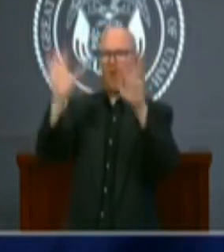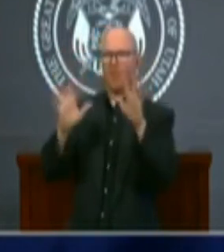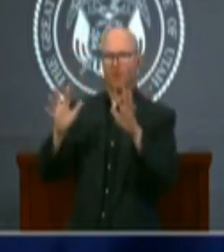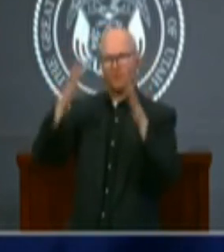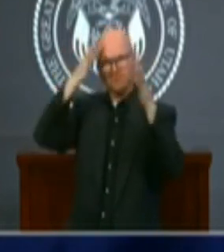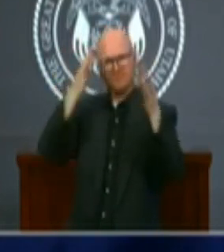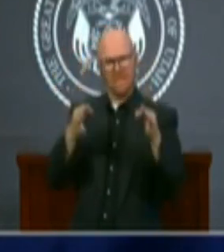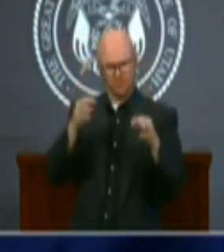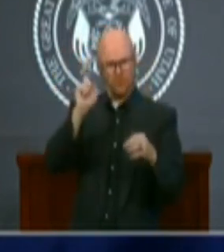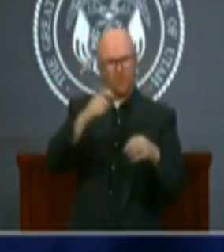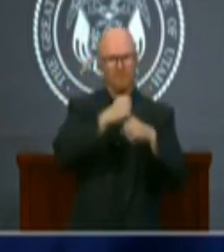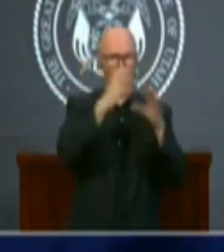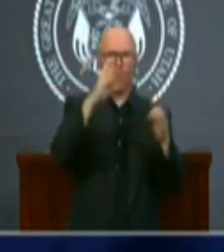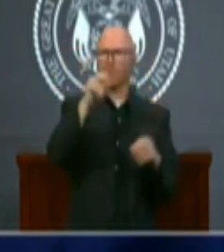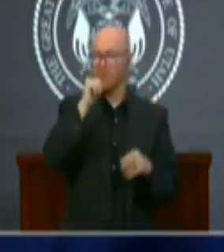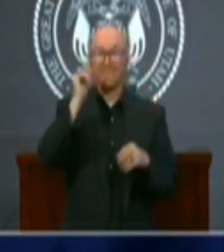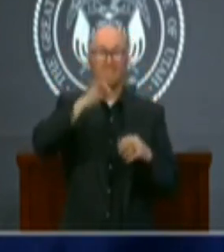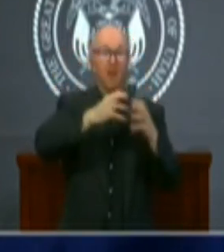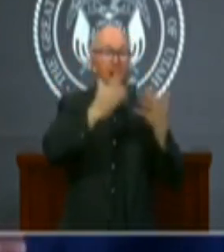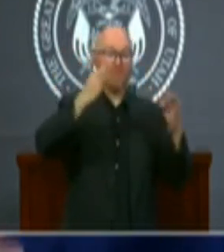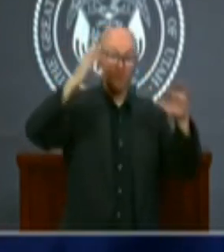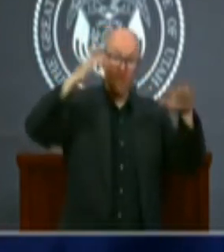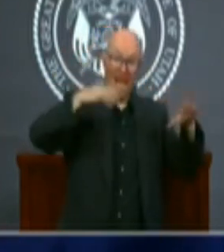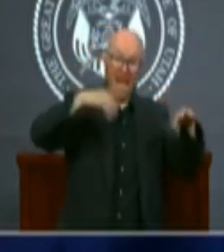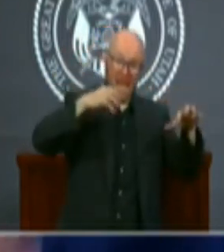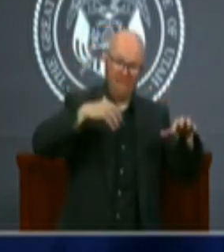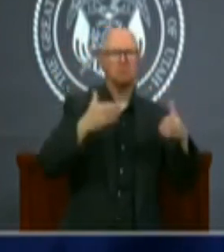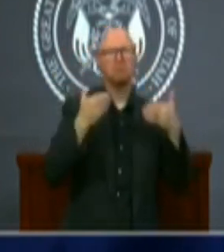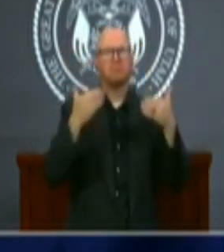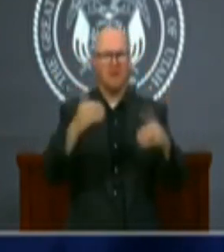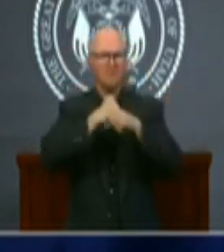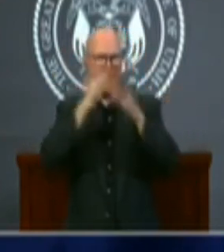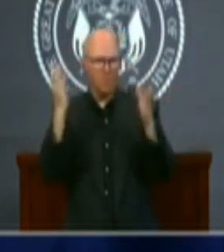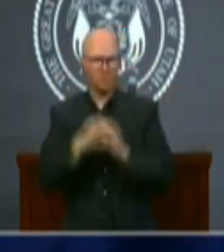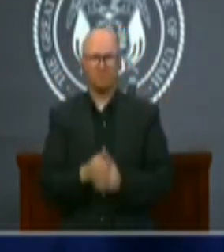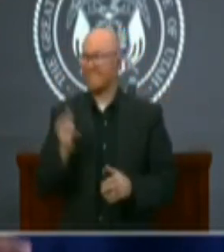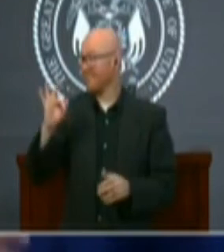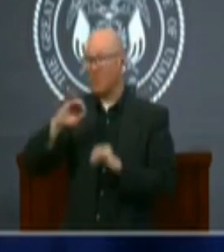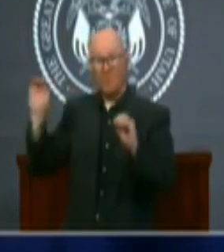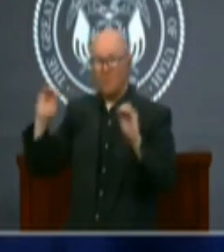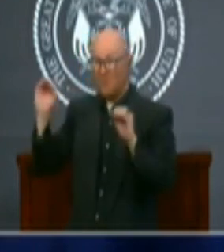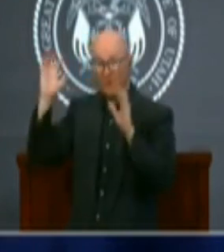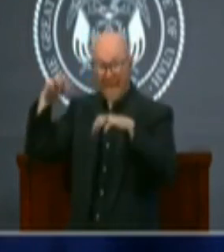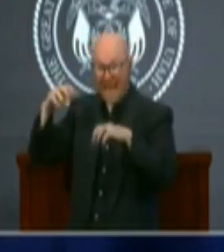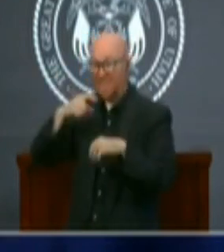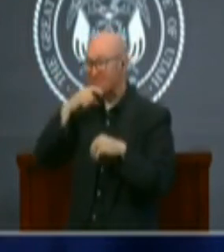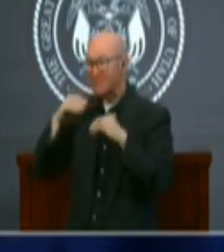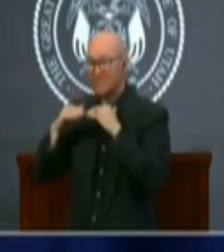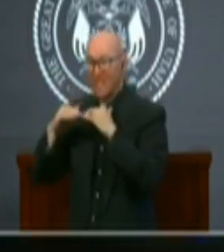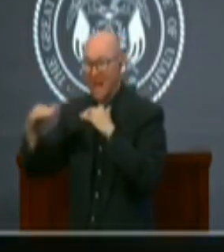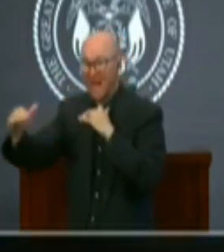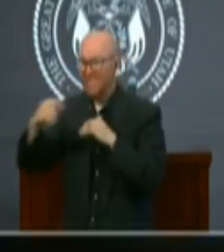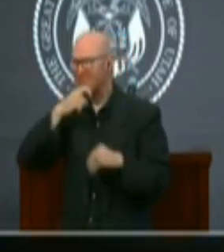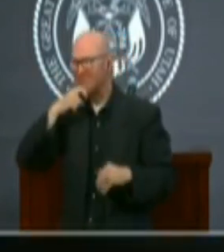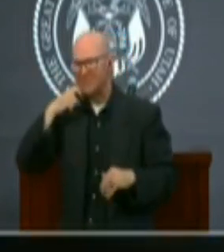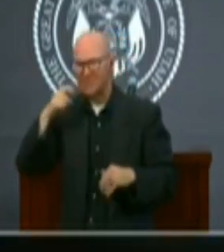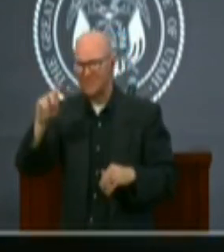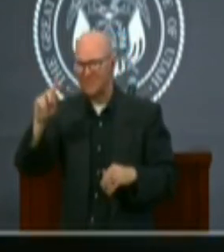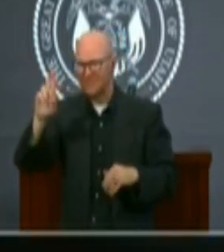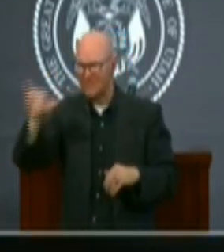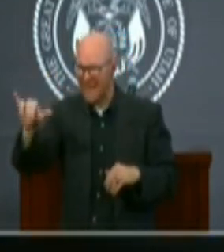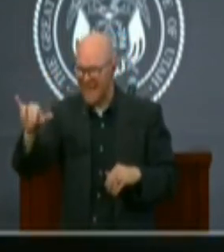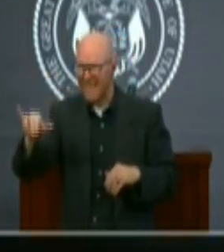decide whether or not we have fireworks. That just seems like common sense, but I don't know. What's the legal explanation on why